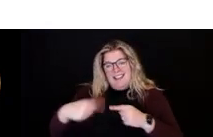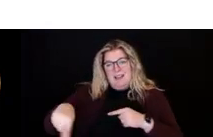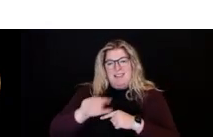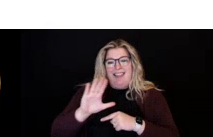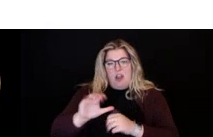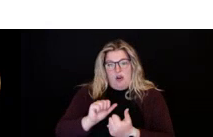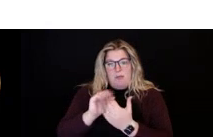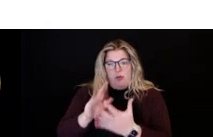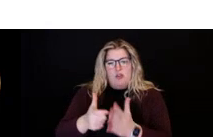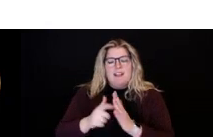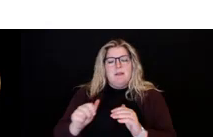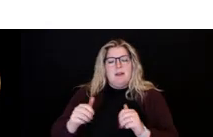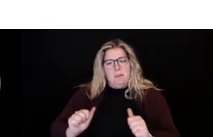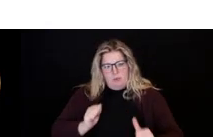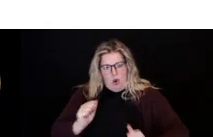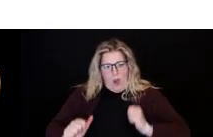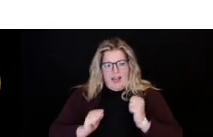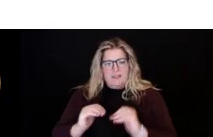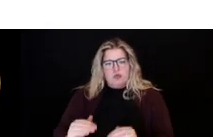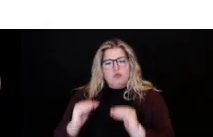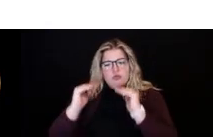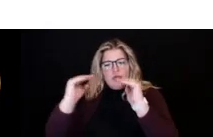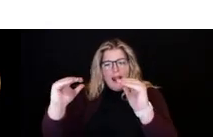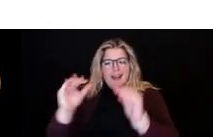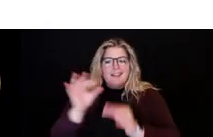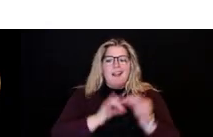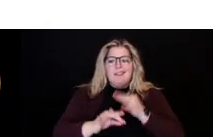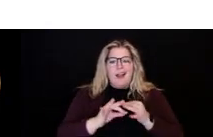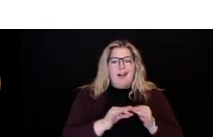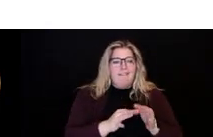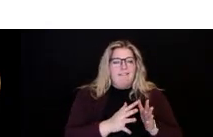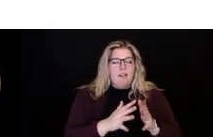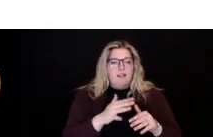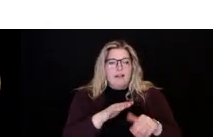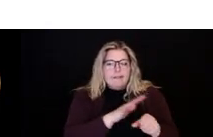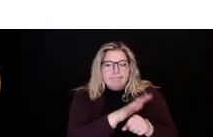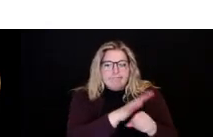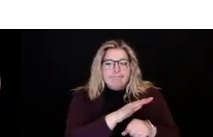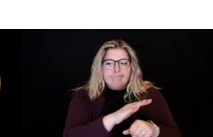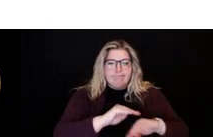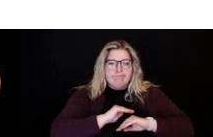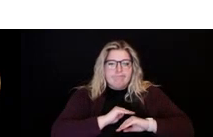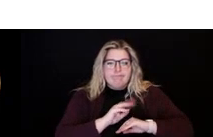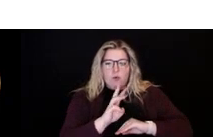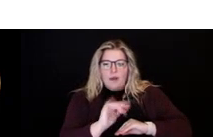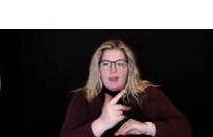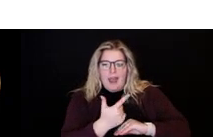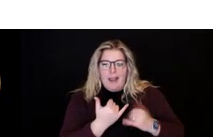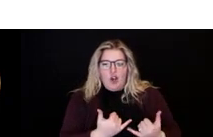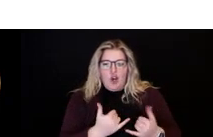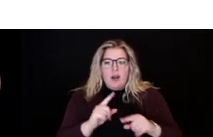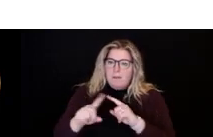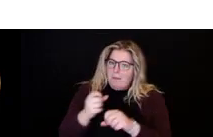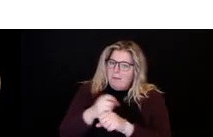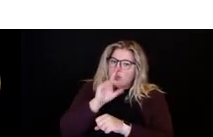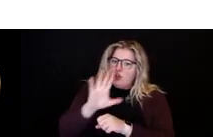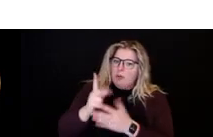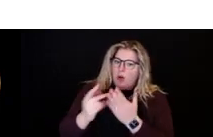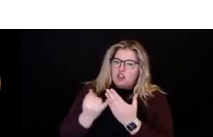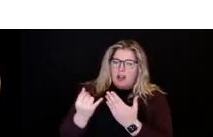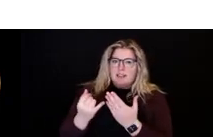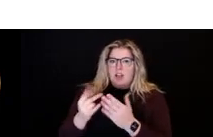the bar and look beyond current WCAG requirements to prepare ourselves for what's to come, right?